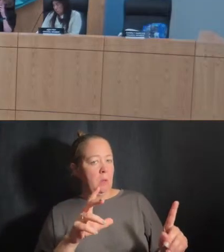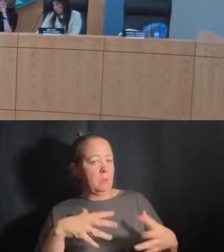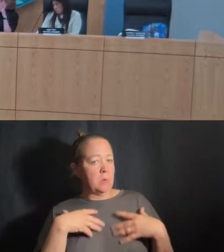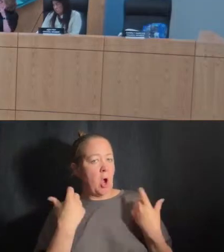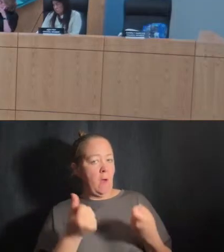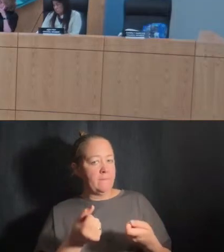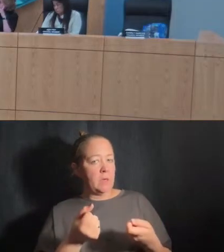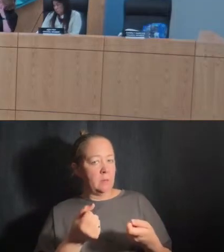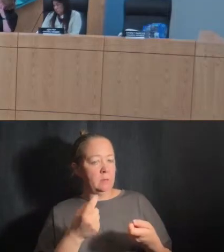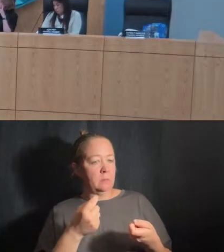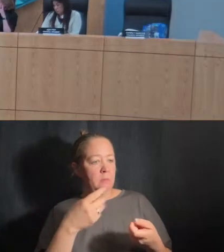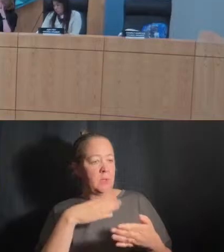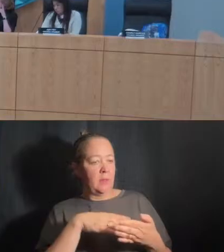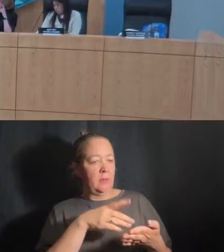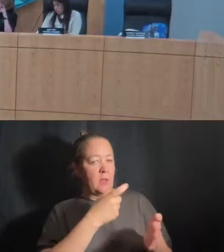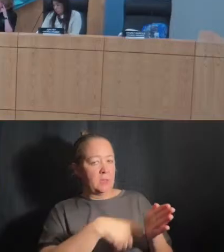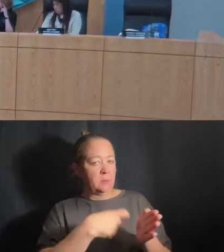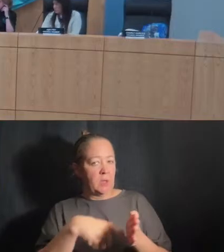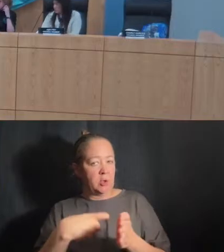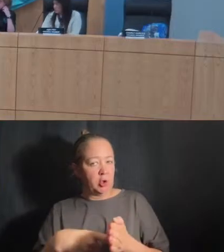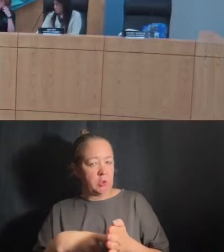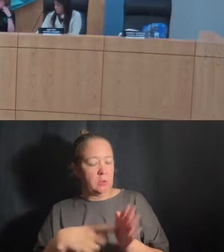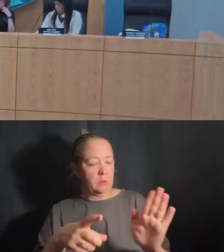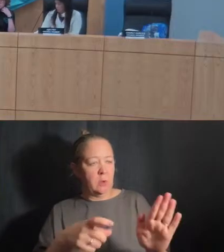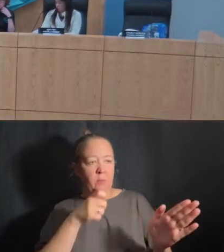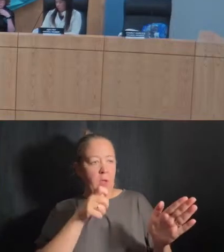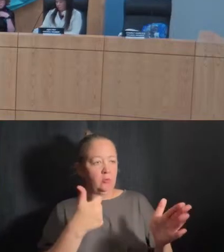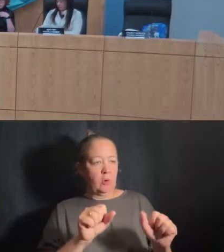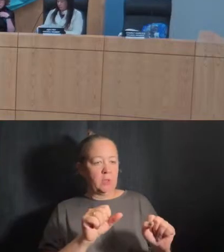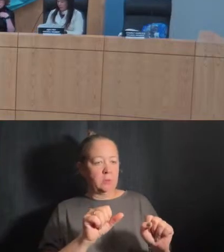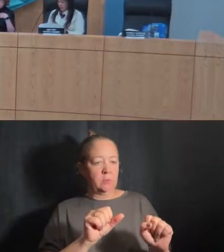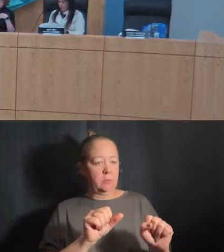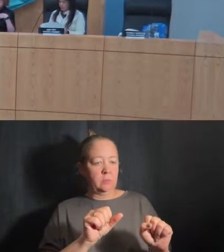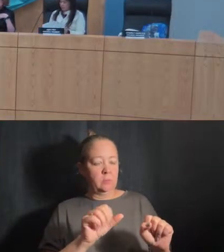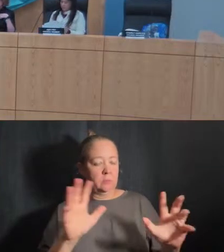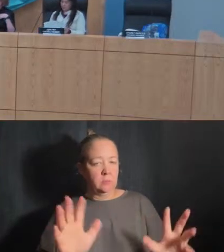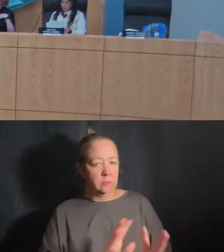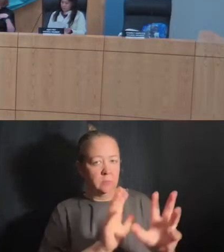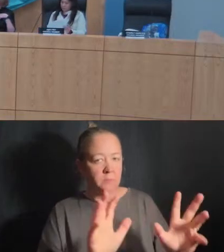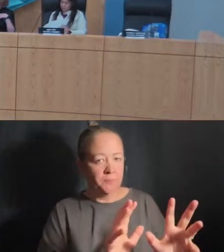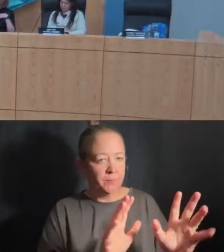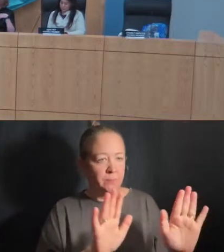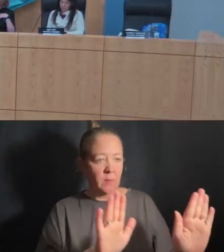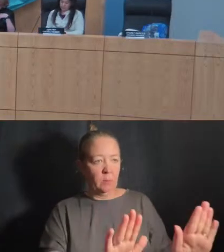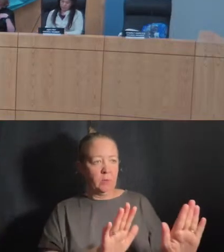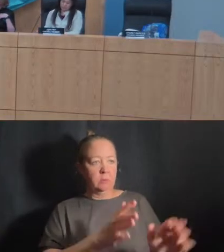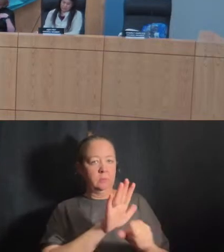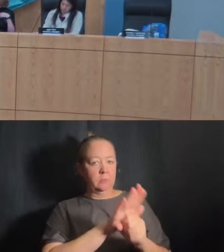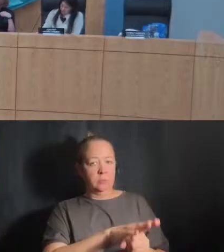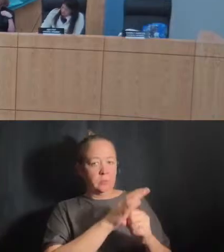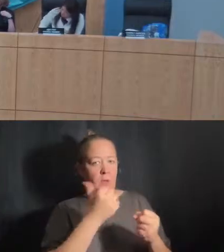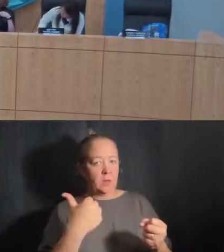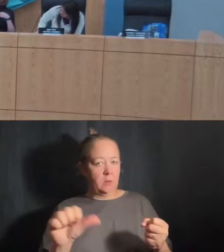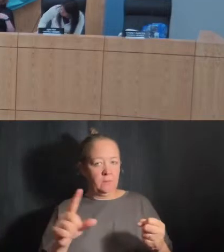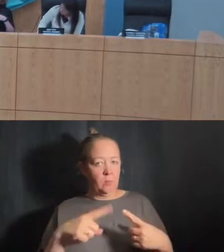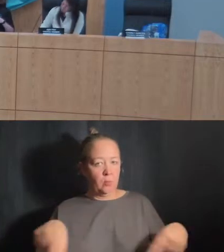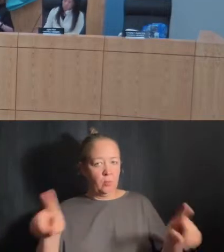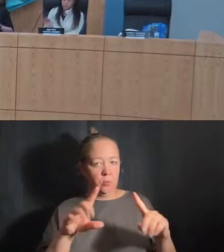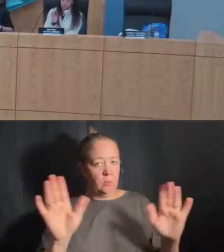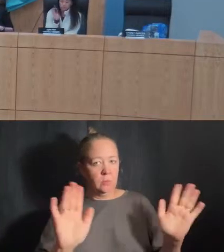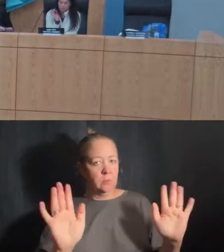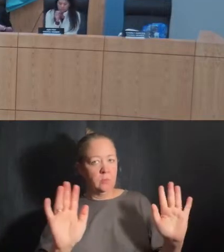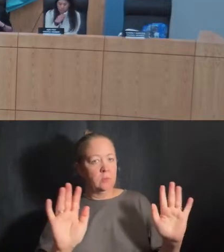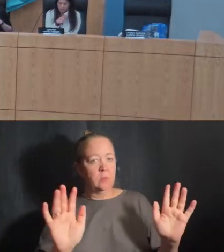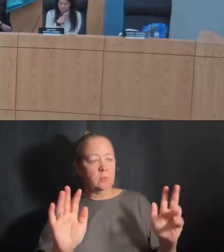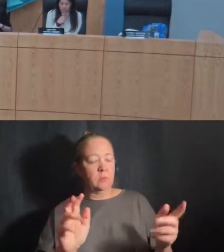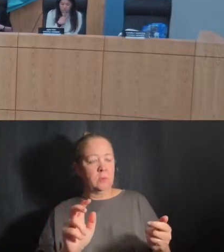think, I'm not trying to push any of you. I'm not trying to twist any arms, but it sounds like, well, maybe